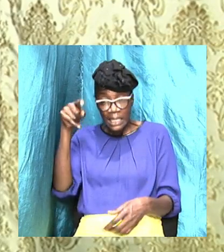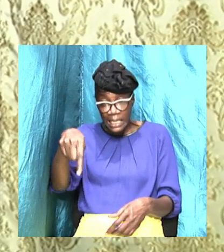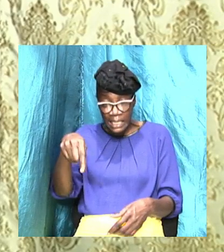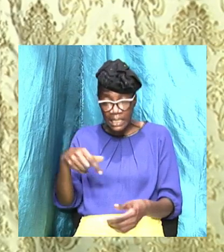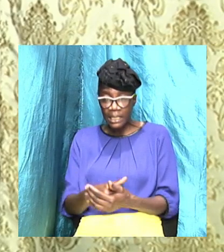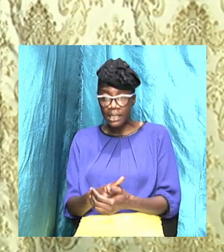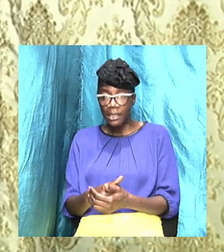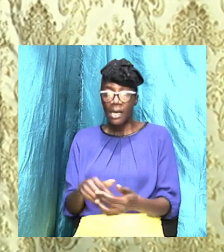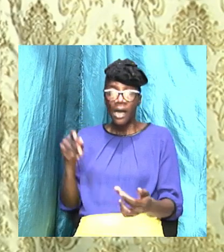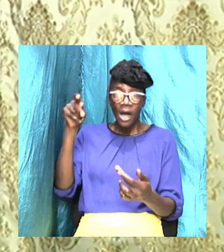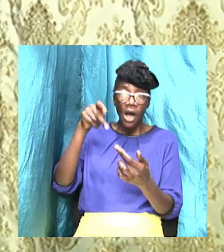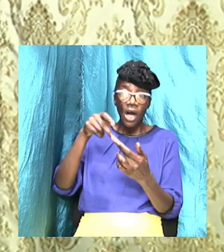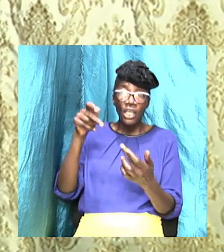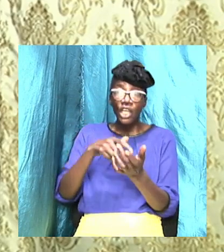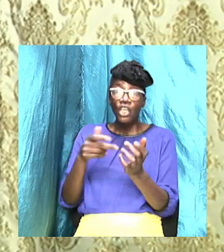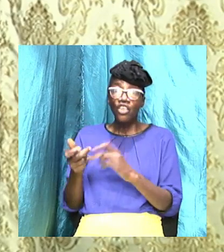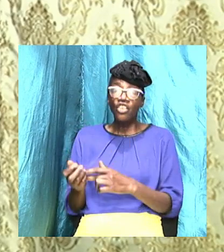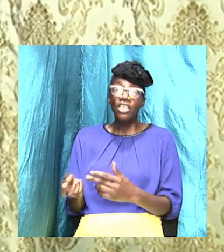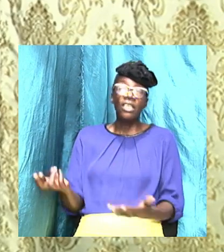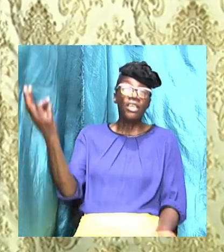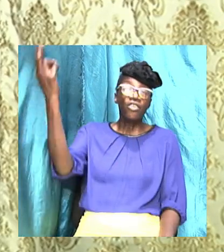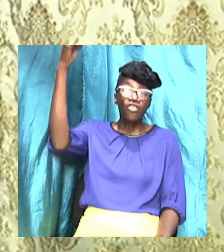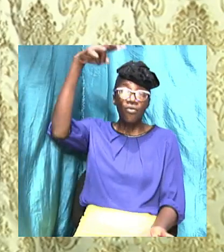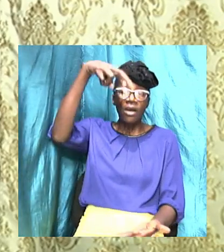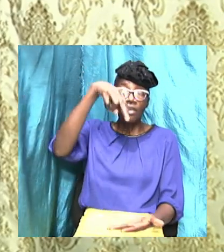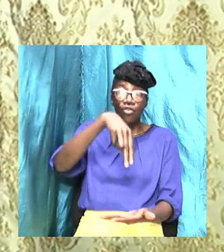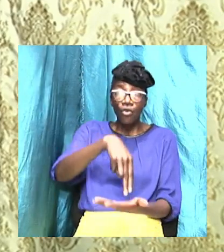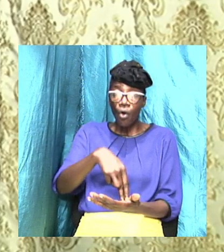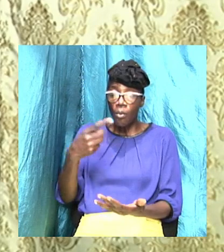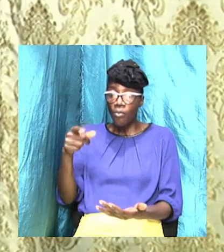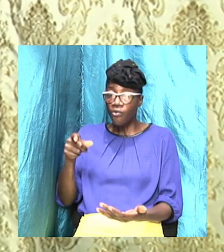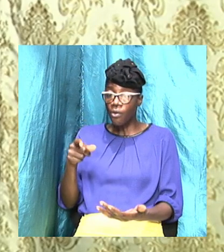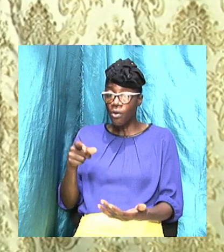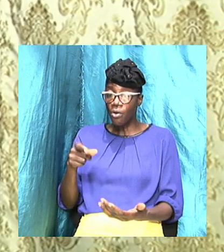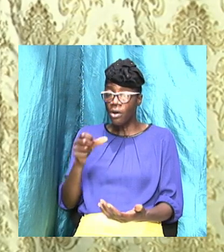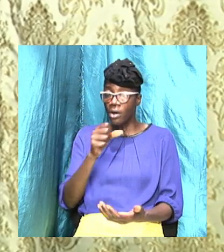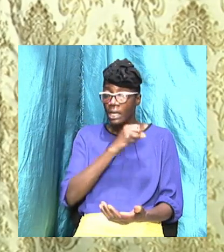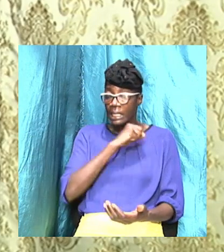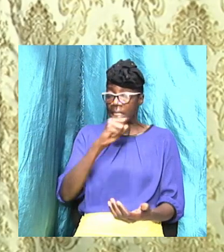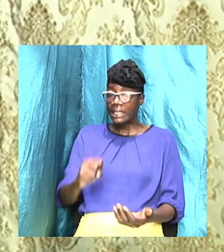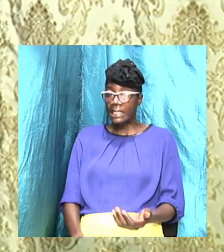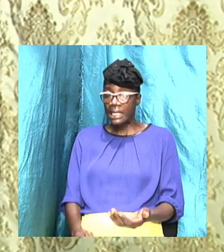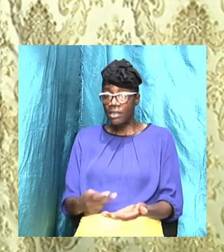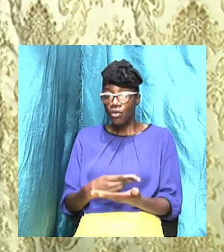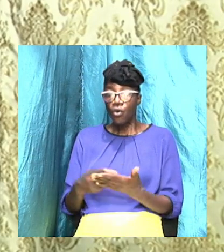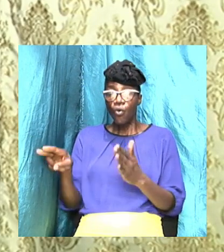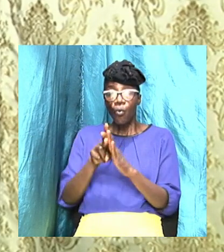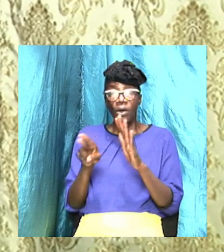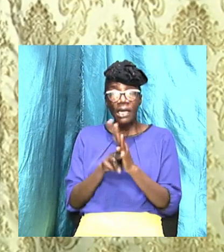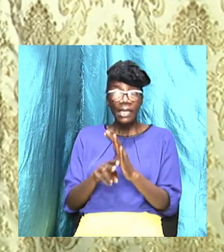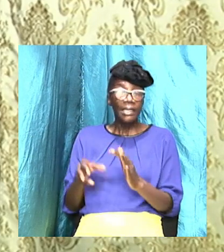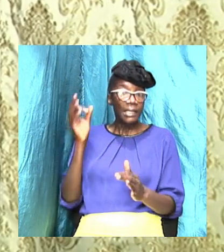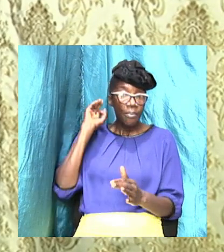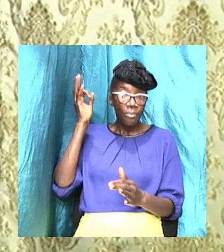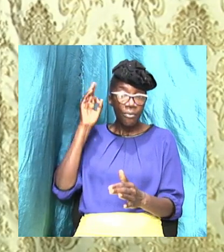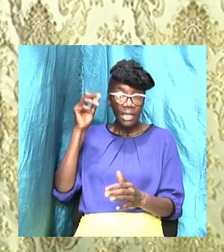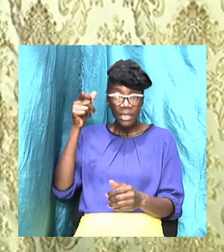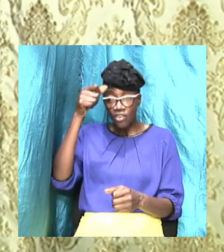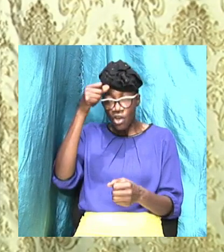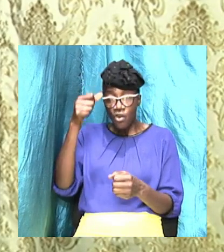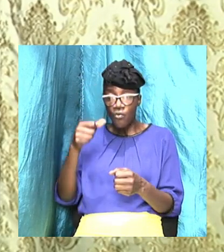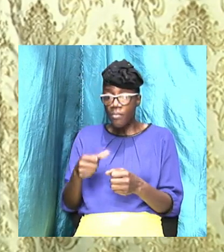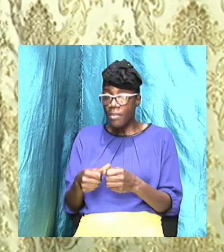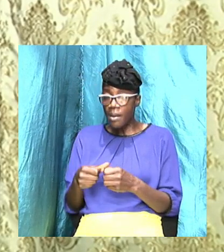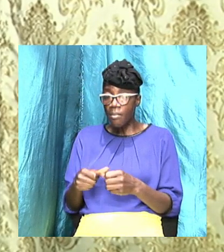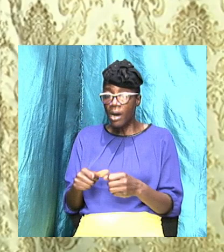And until Jesus Christ return for the saints, holiness will have to be preached. Because look here, remember,